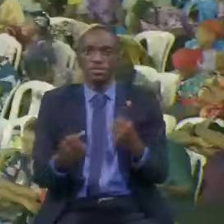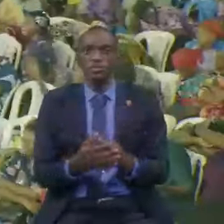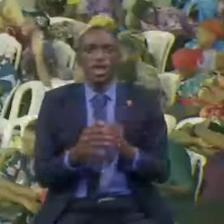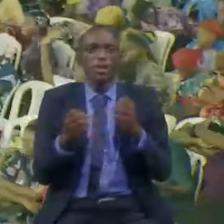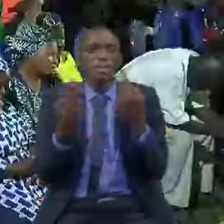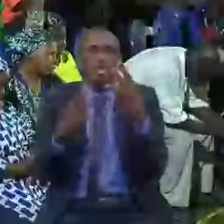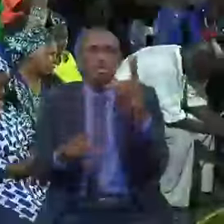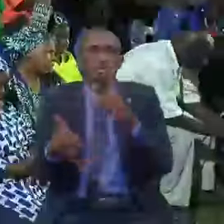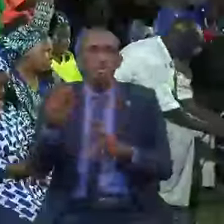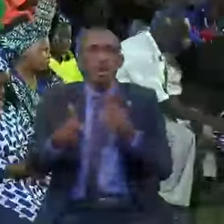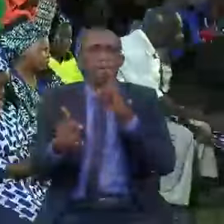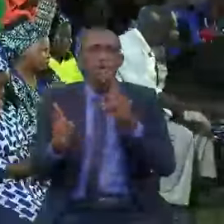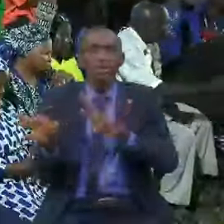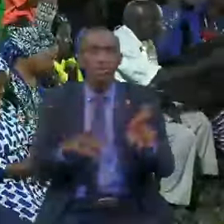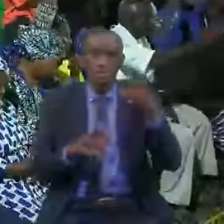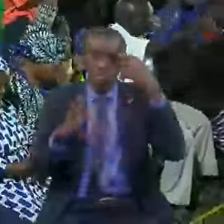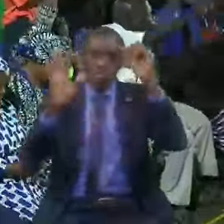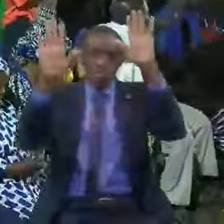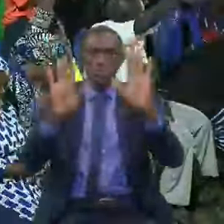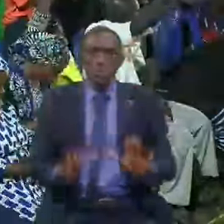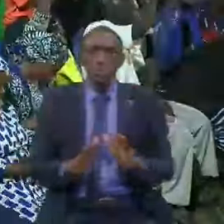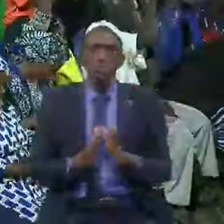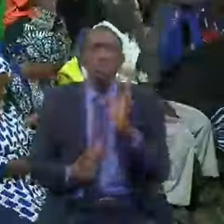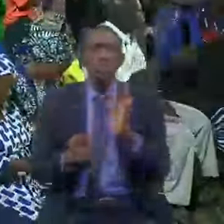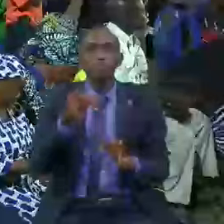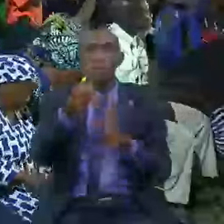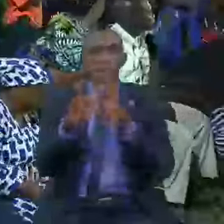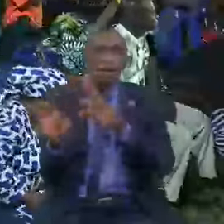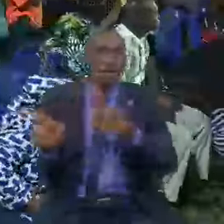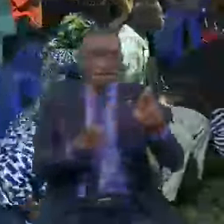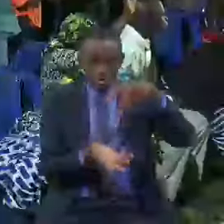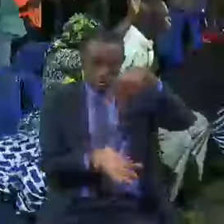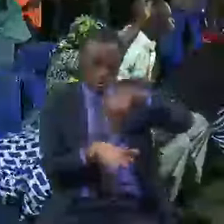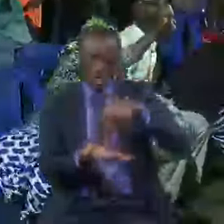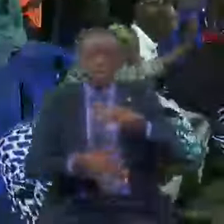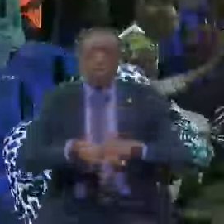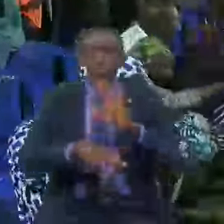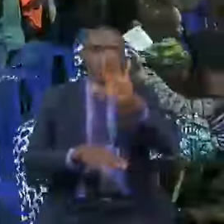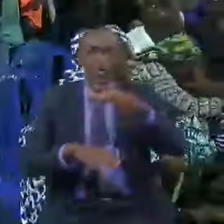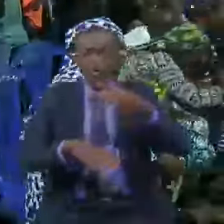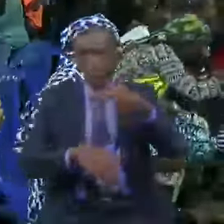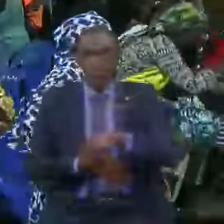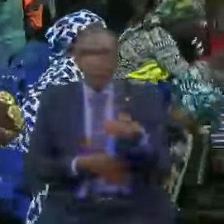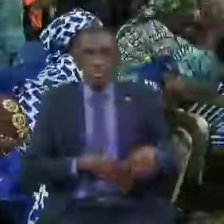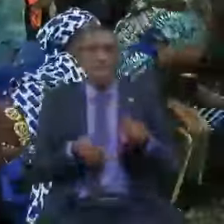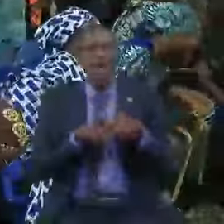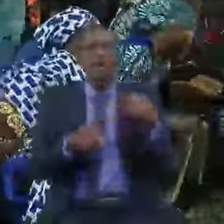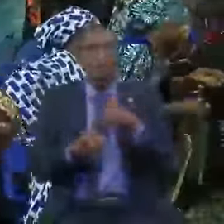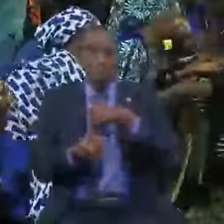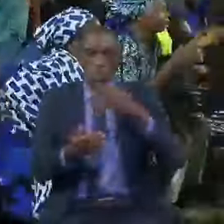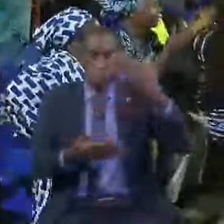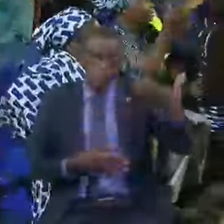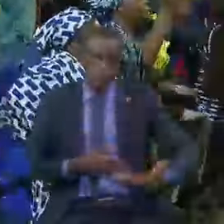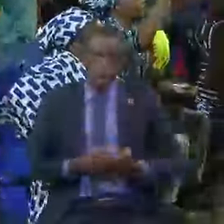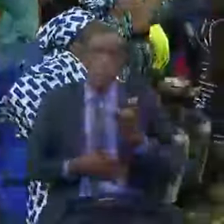miracle? If you are ready, rise on your feet as we welcome the man of God, the convener of